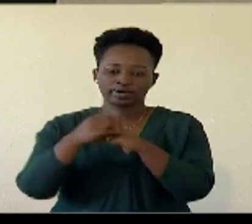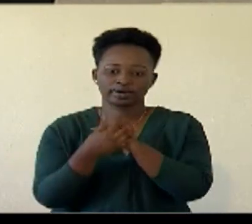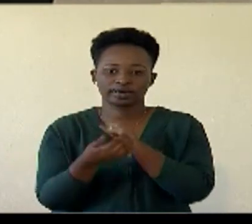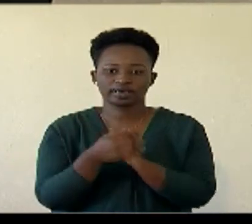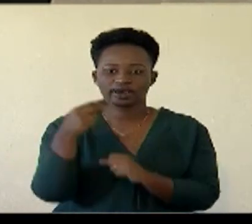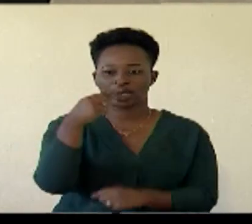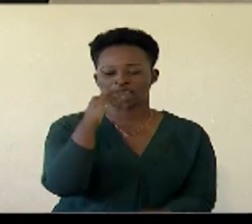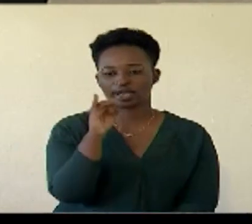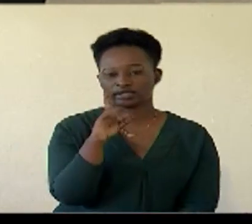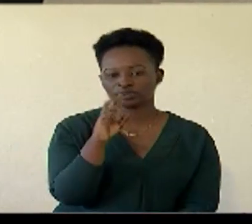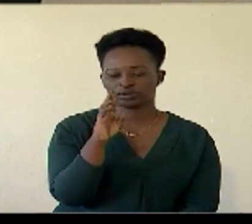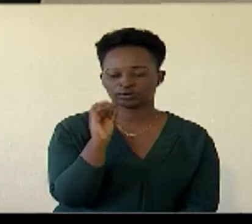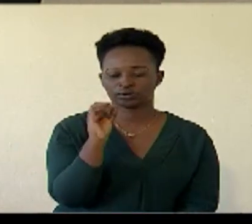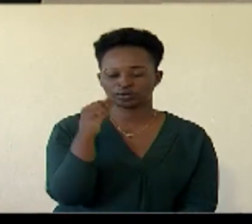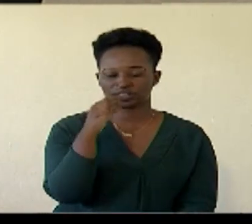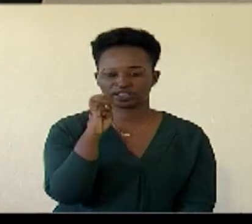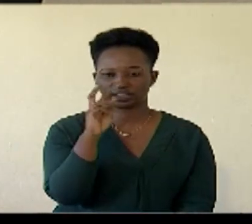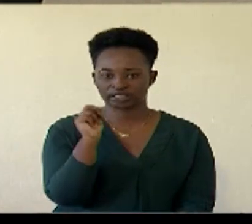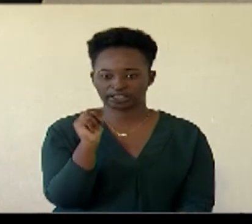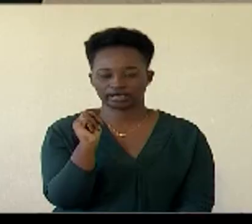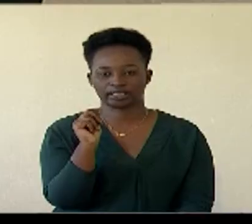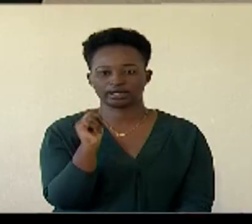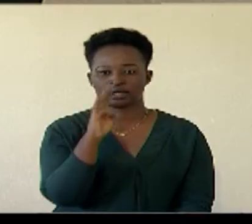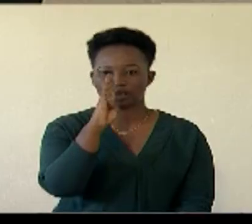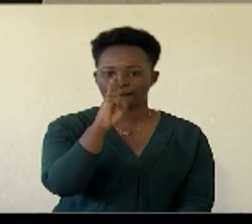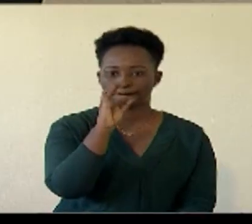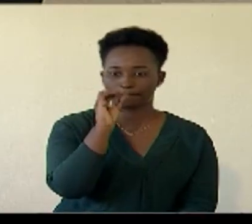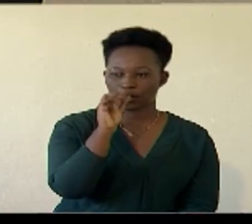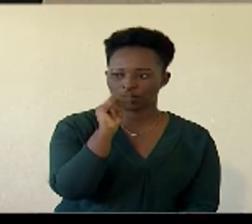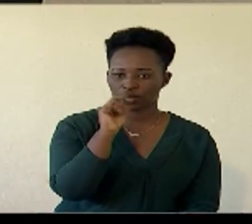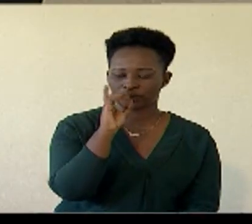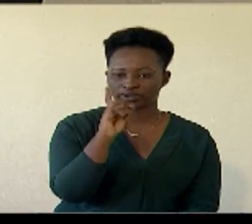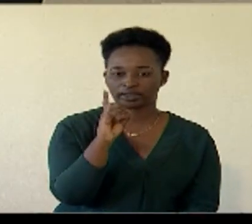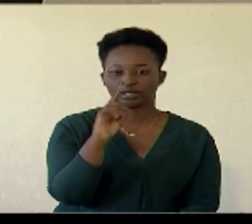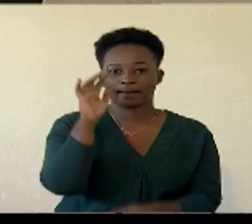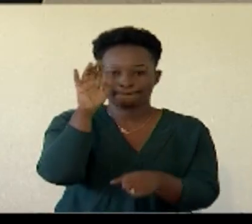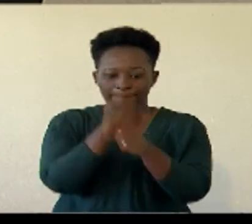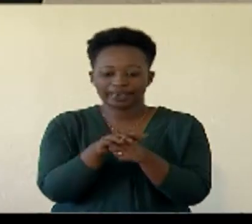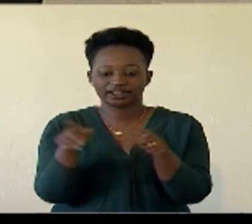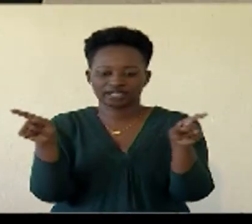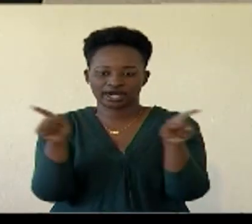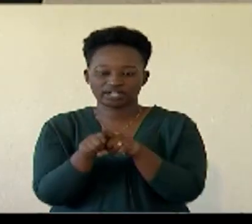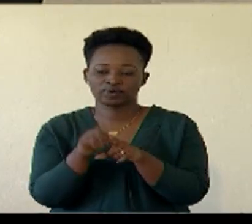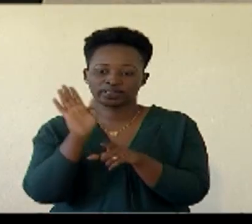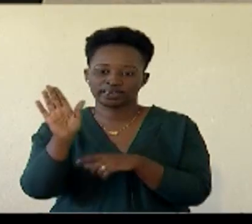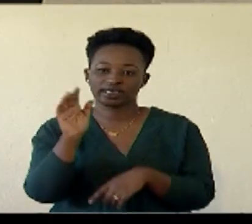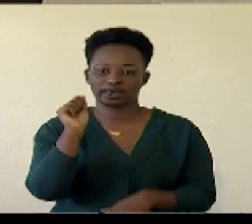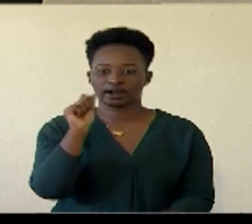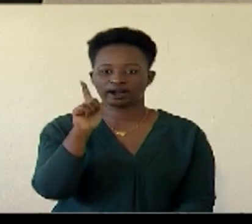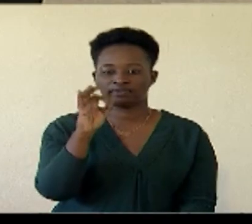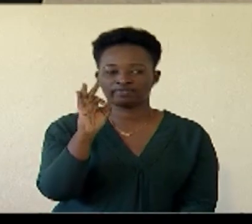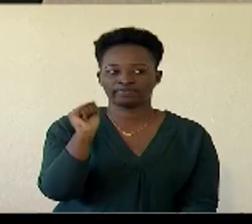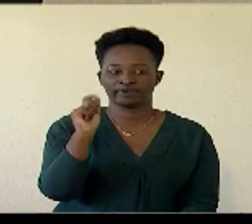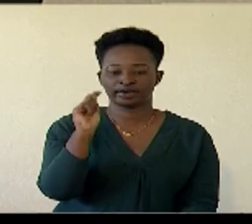I just want to clarify this. It forms the hydrogen bonding much as well as the aliphatic carboxylic